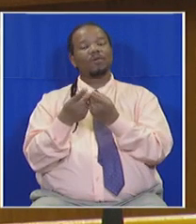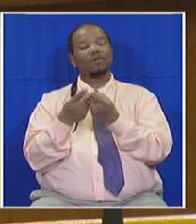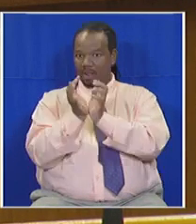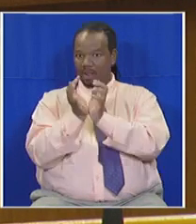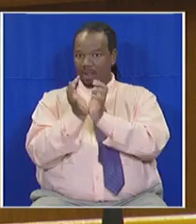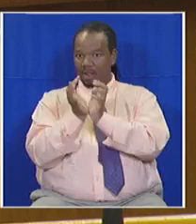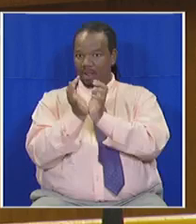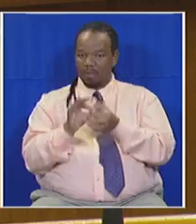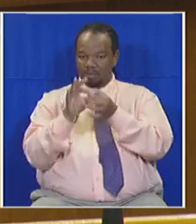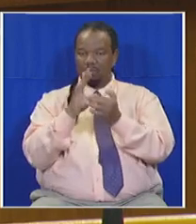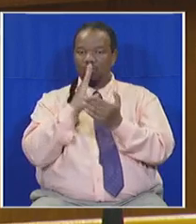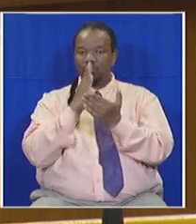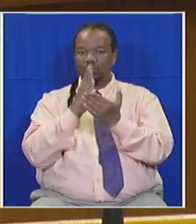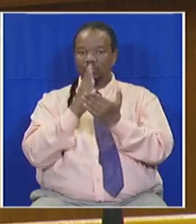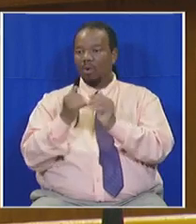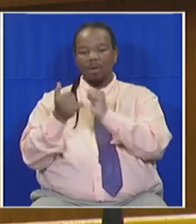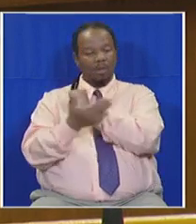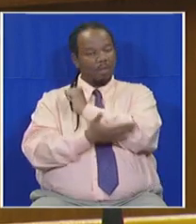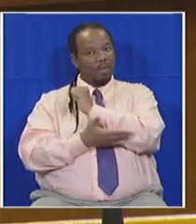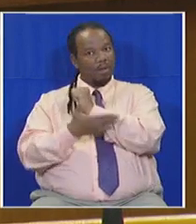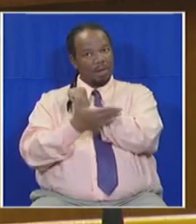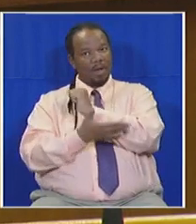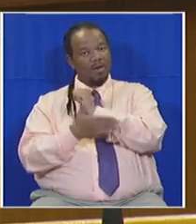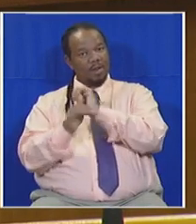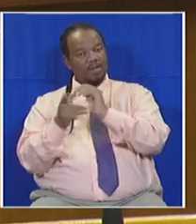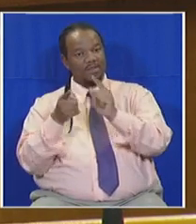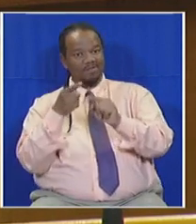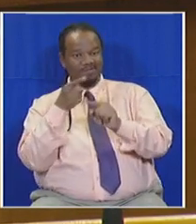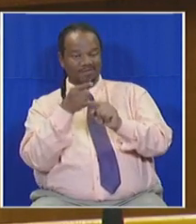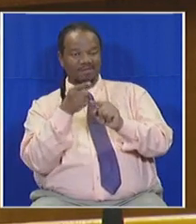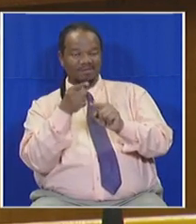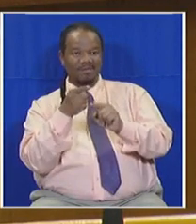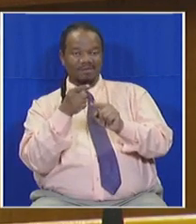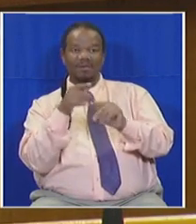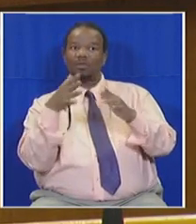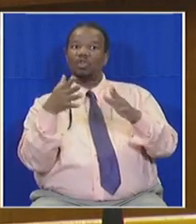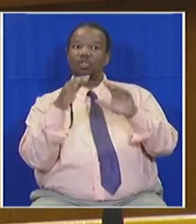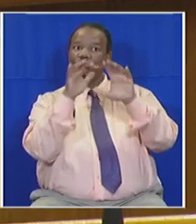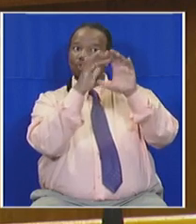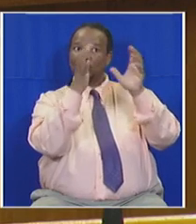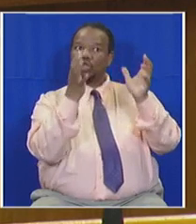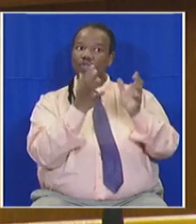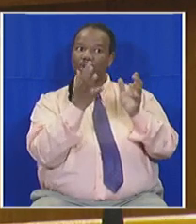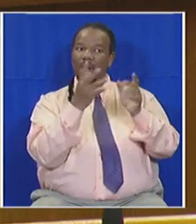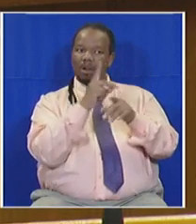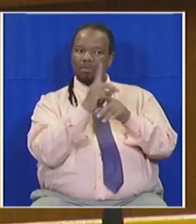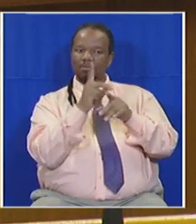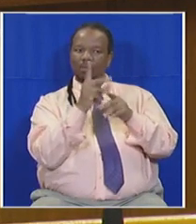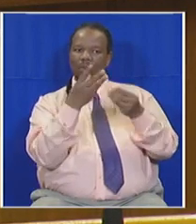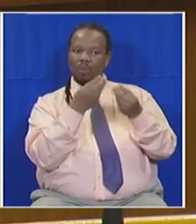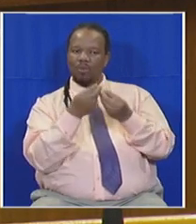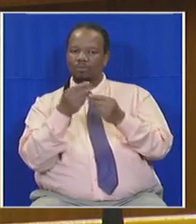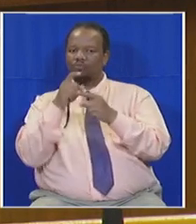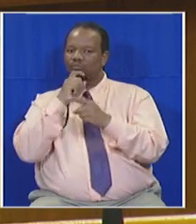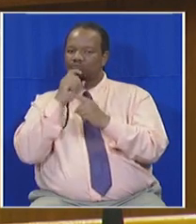our beloved country takes advantage of these strategic international assignments. Honorable members, we